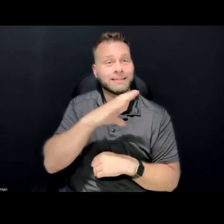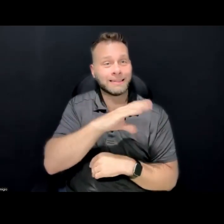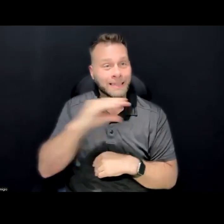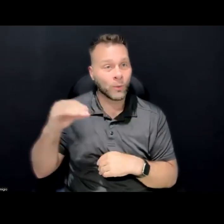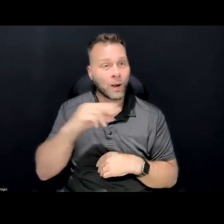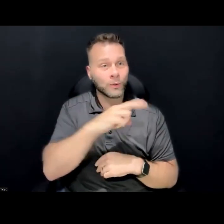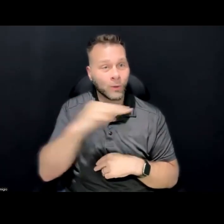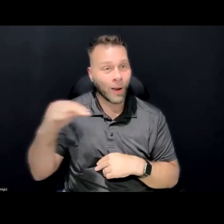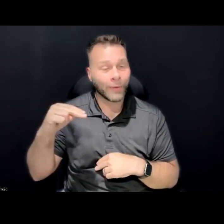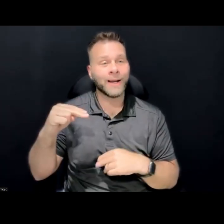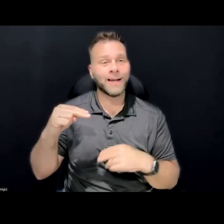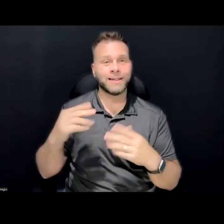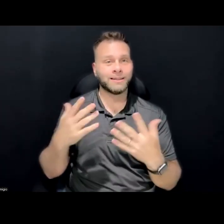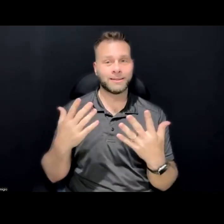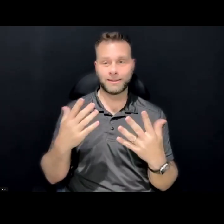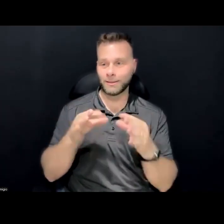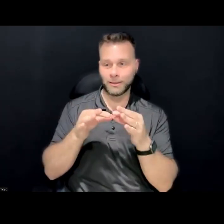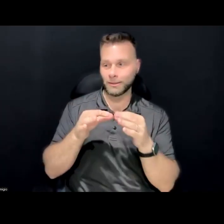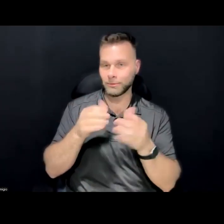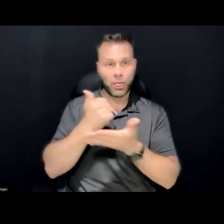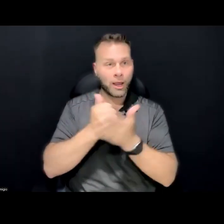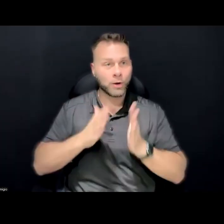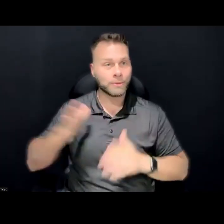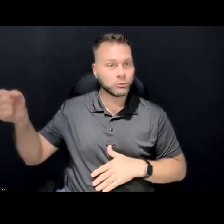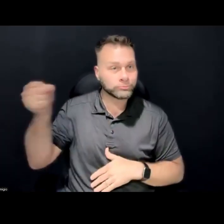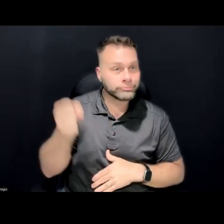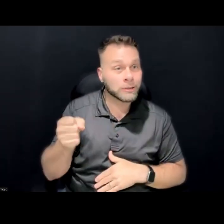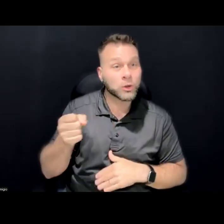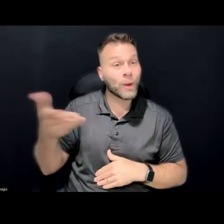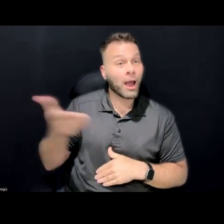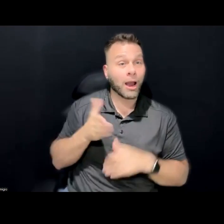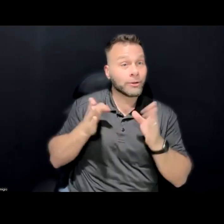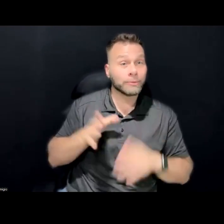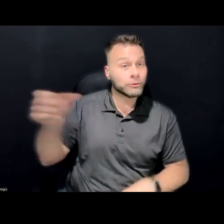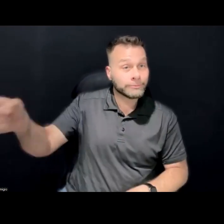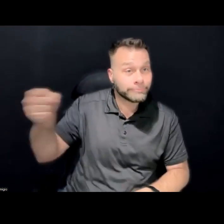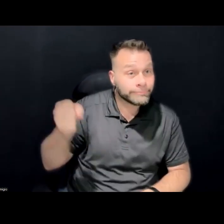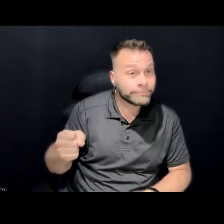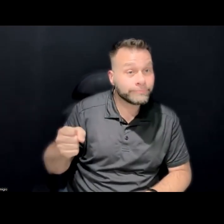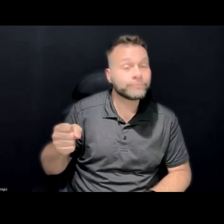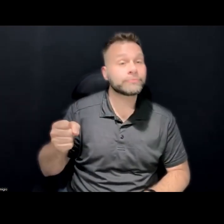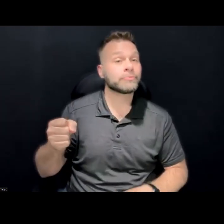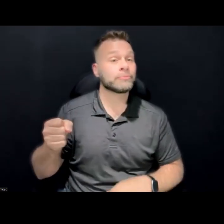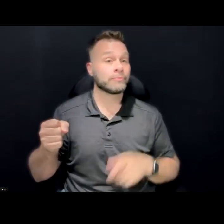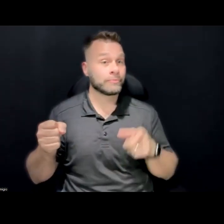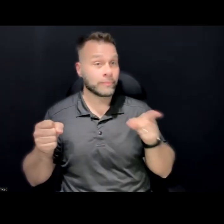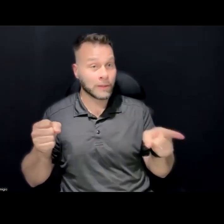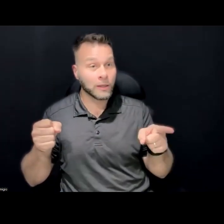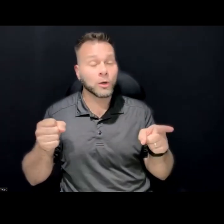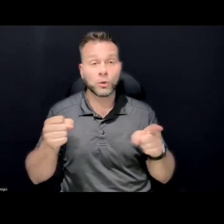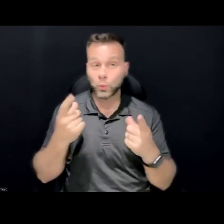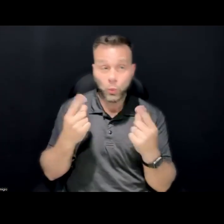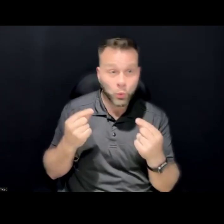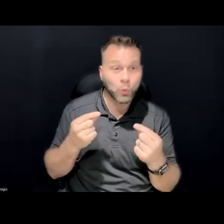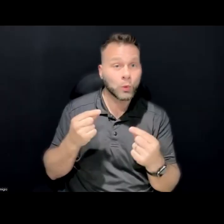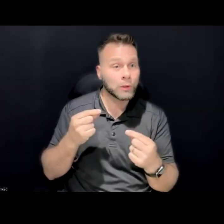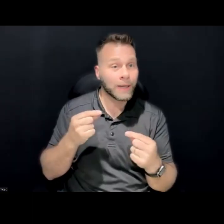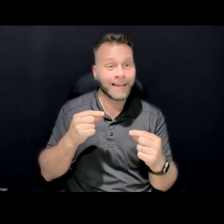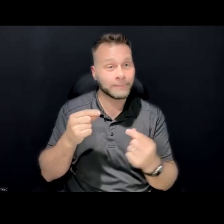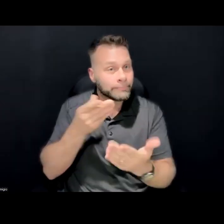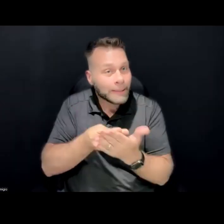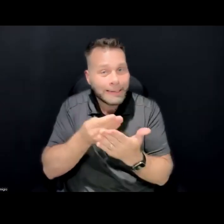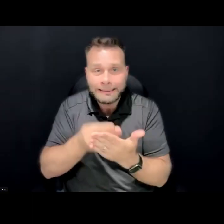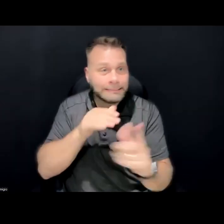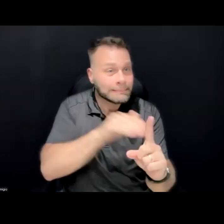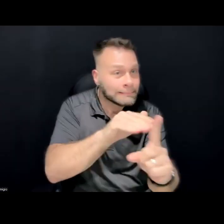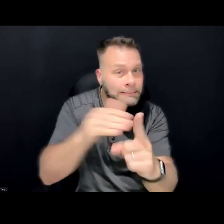we hired this person. We basically had to raise money to pay for